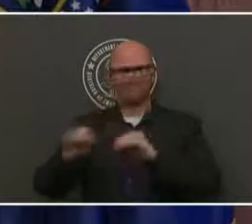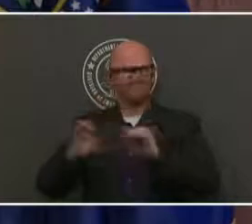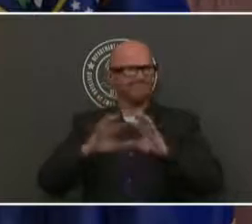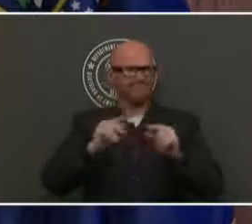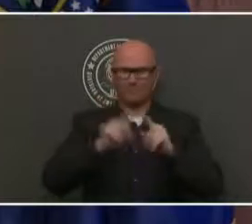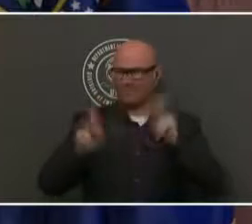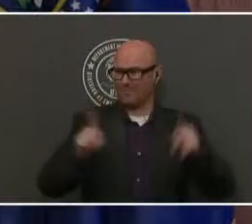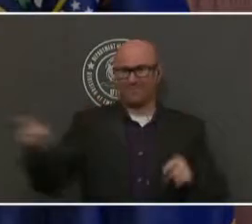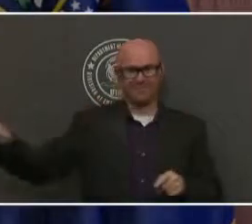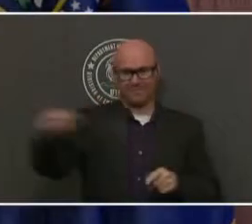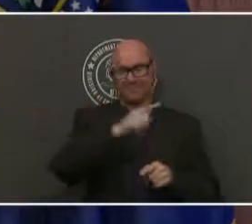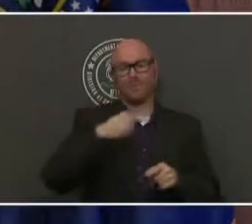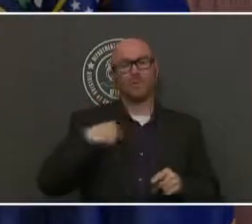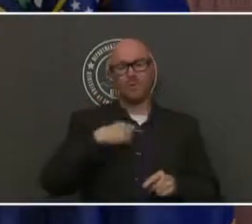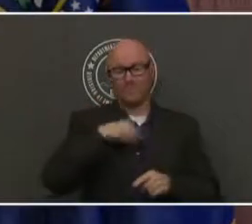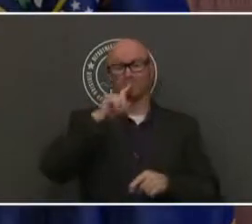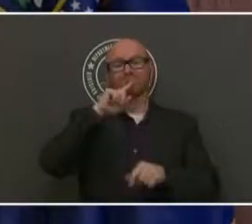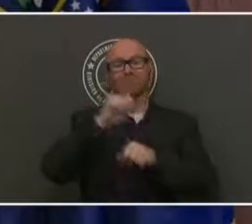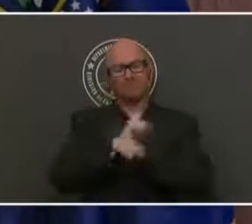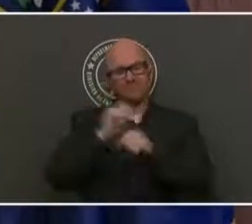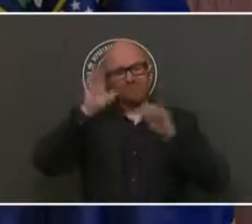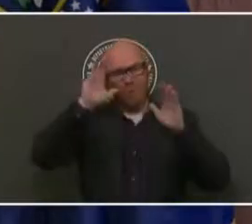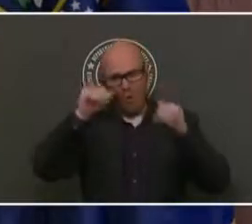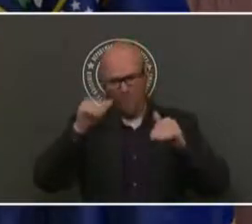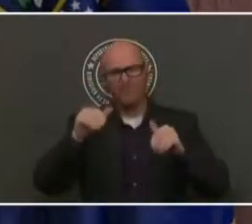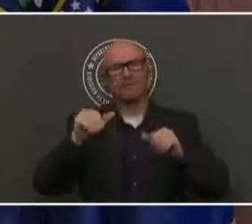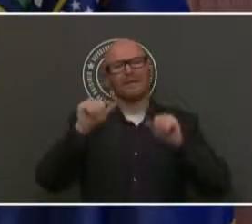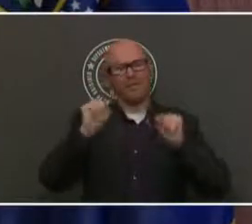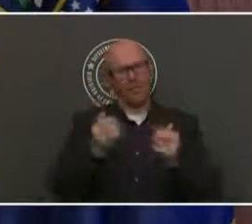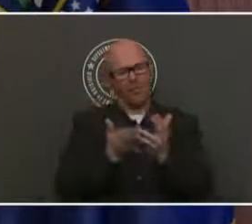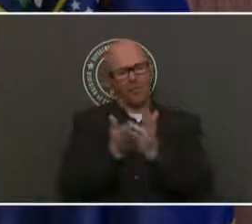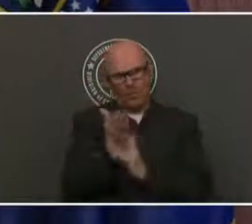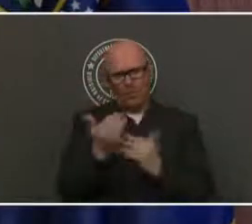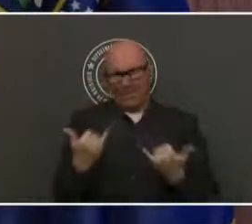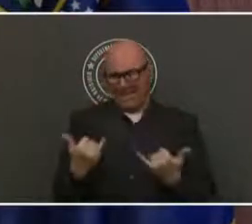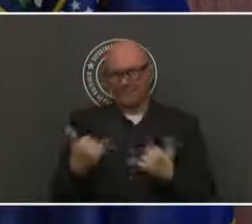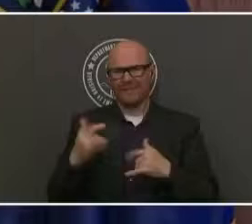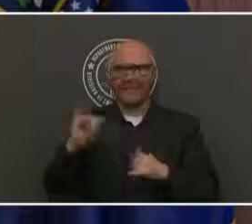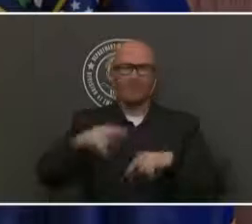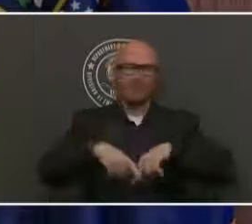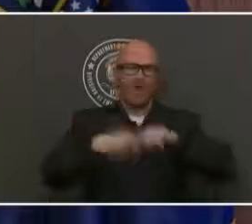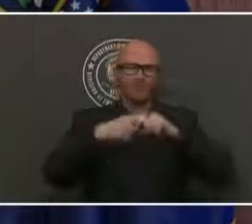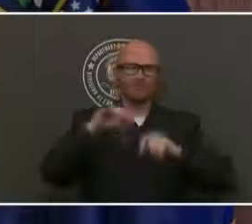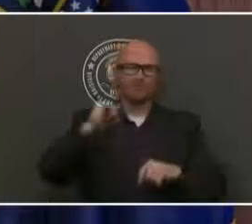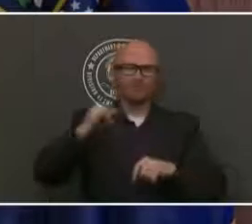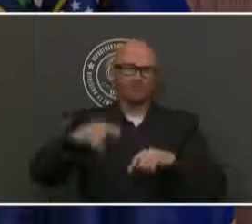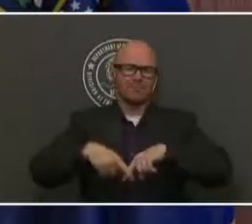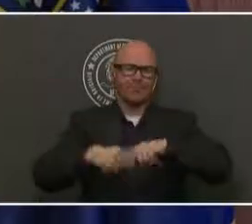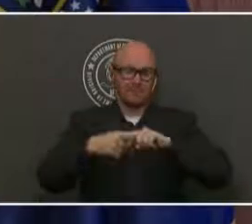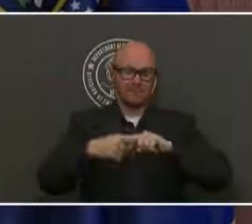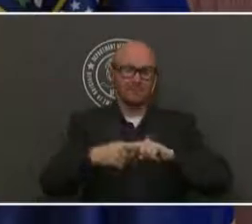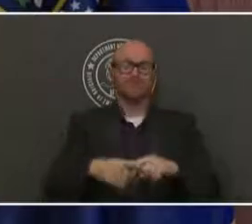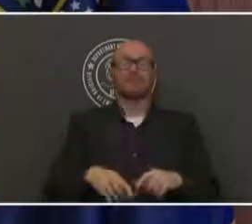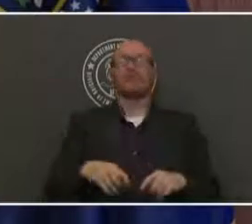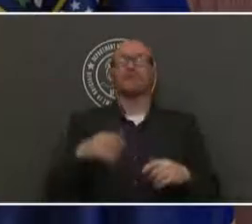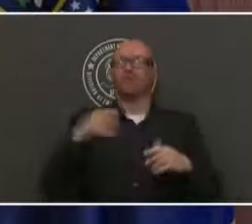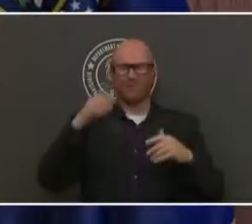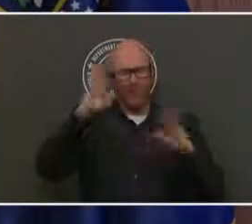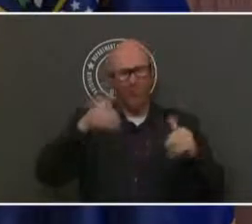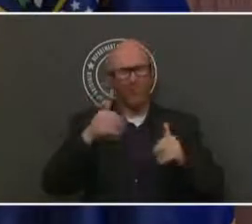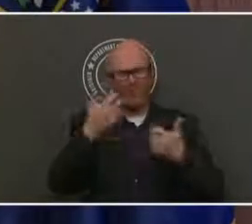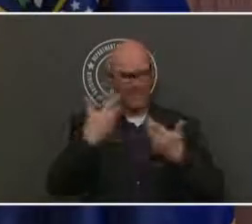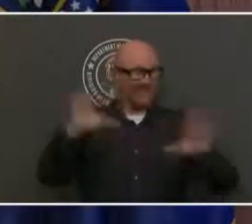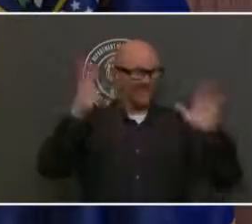sincerely hope that we can get through this pause very quickly and move on. One of the big reasons for the pause, in fact, the major reason